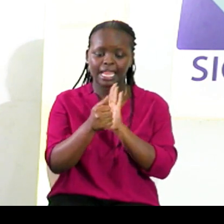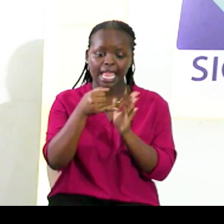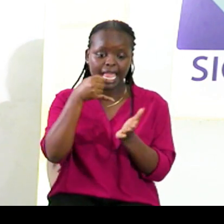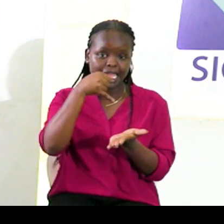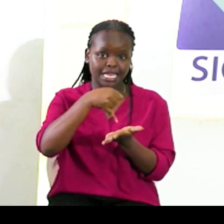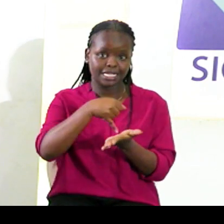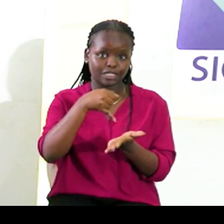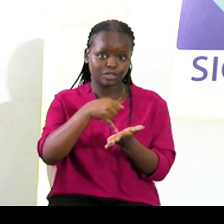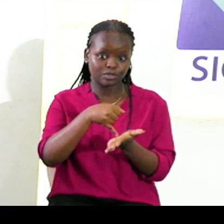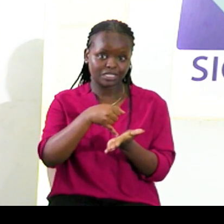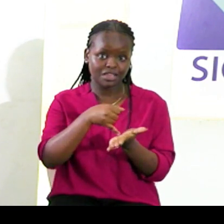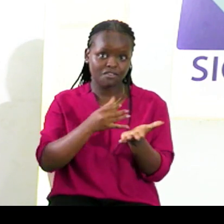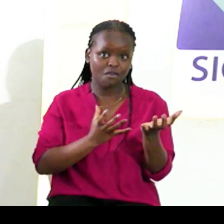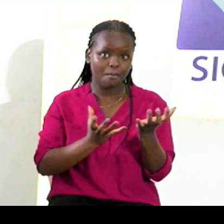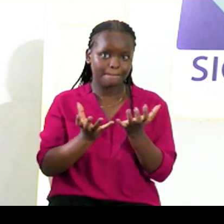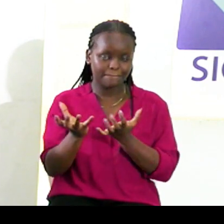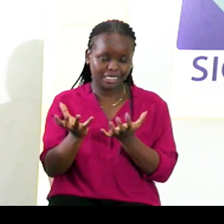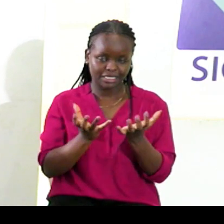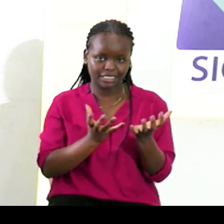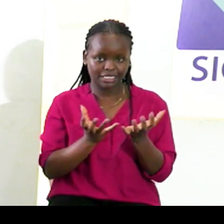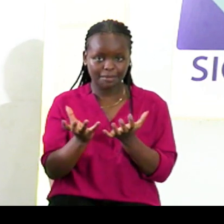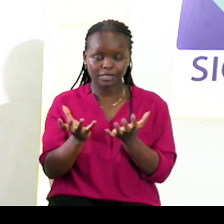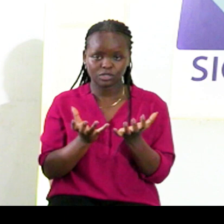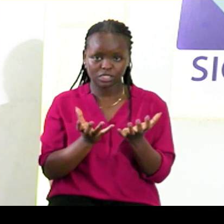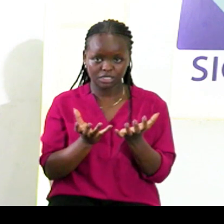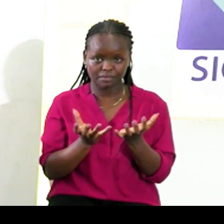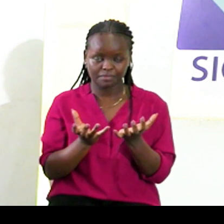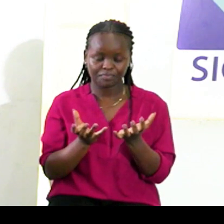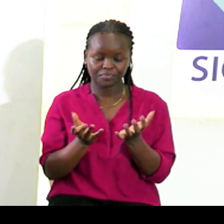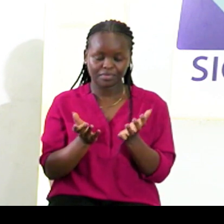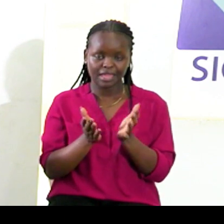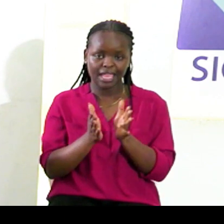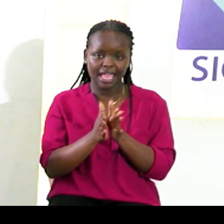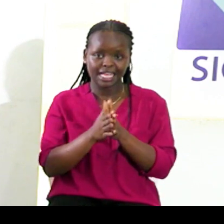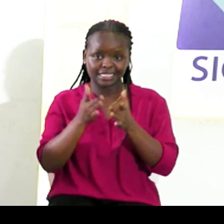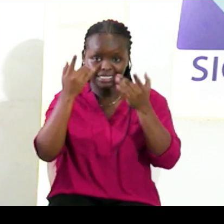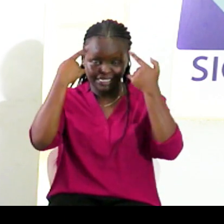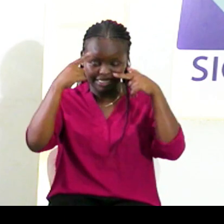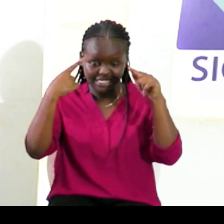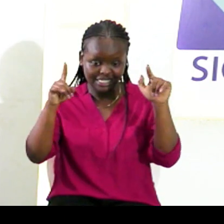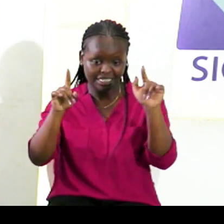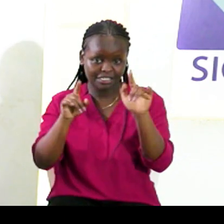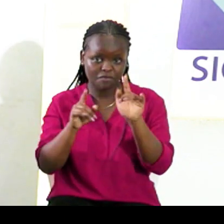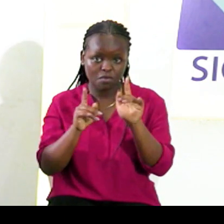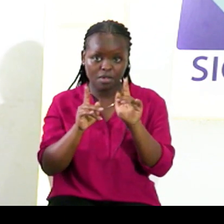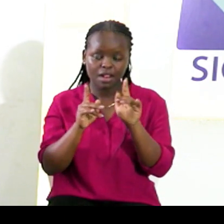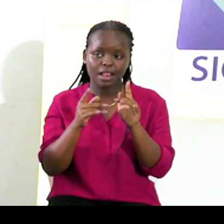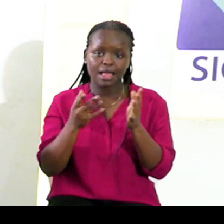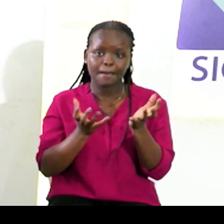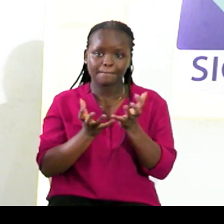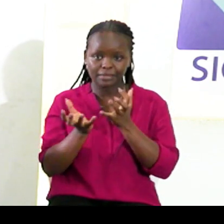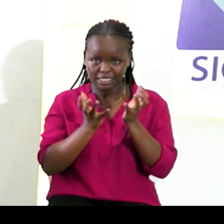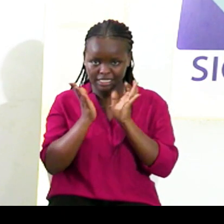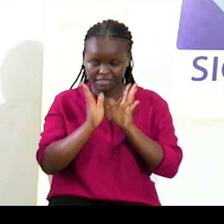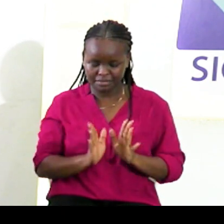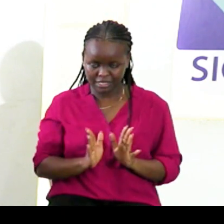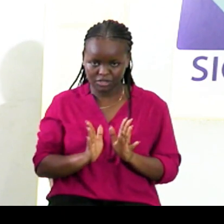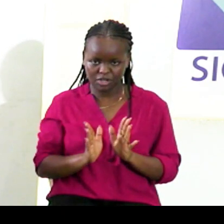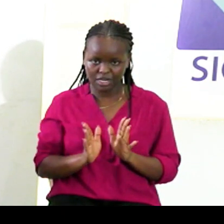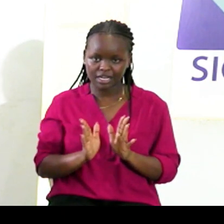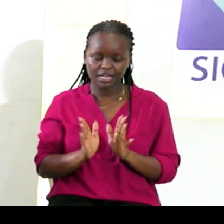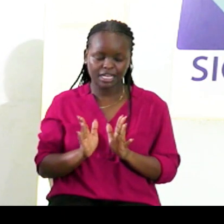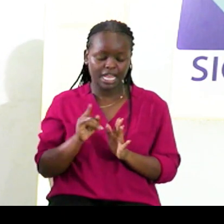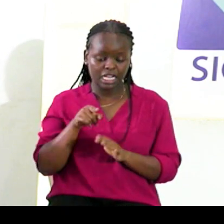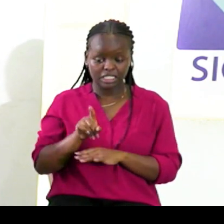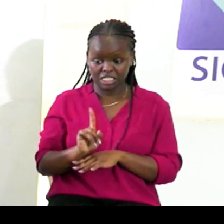inclusive entrepreneurship and a very successful entrepreneur. She will be introducing